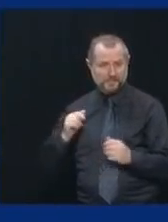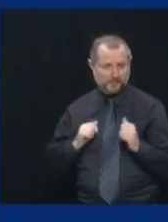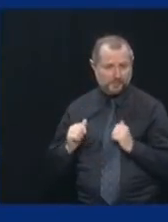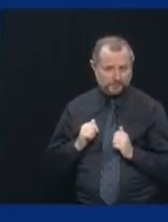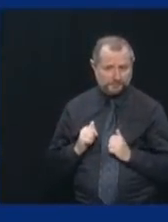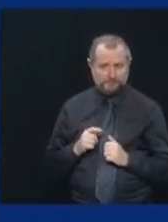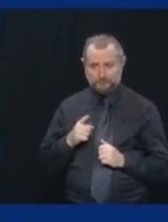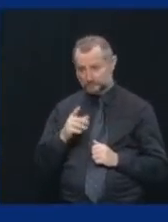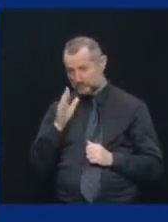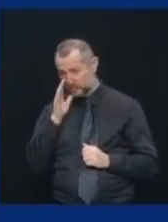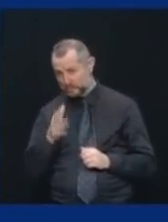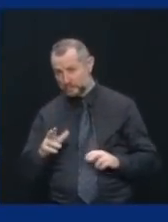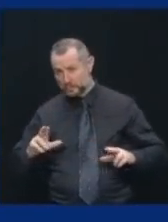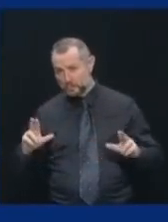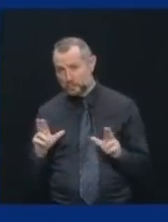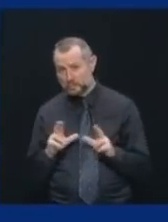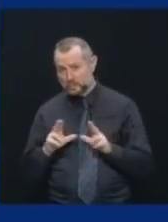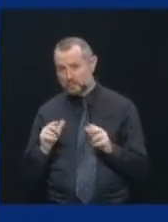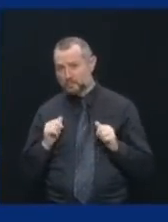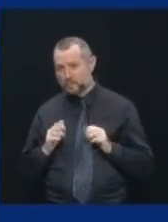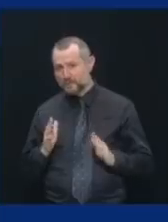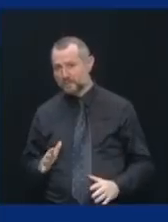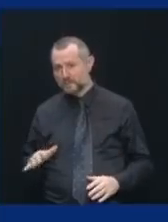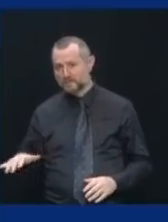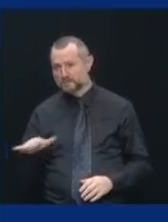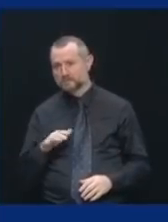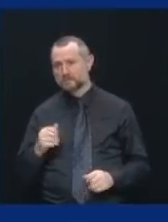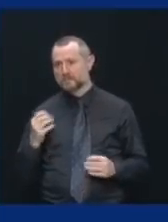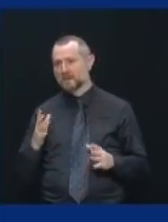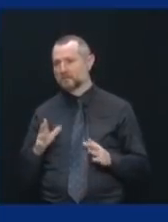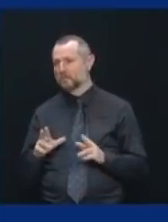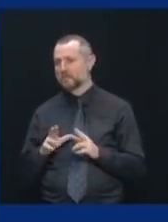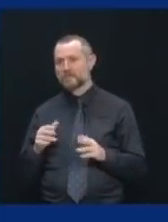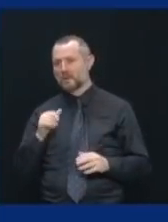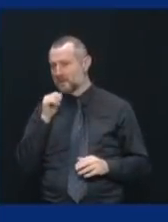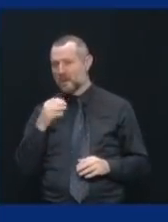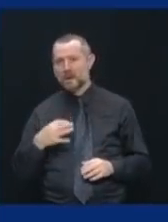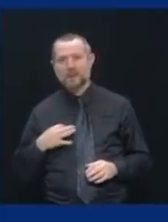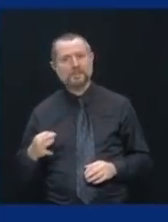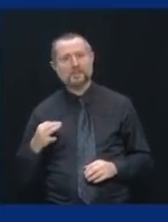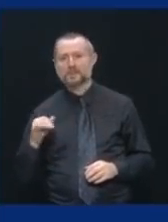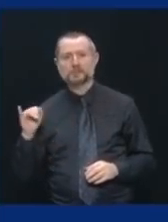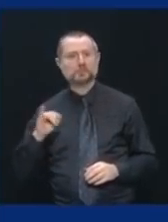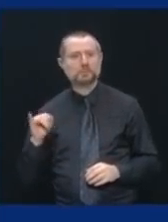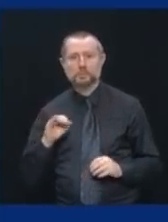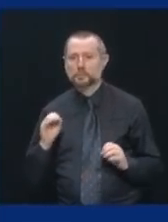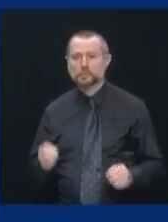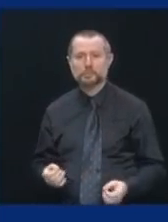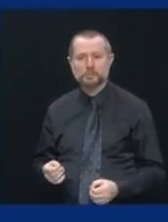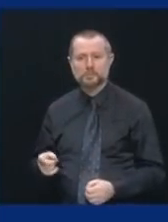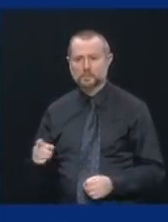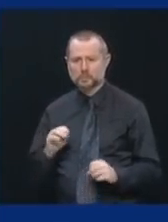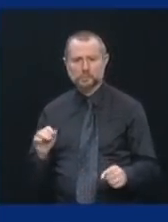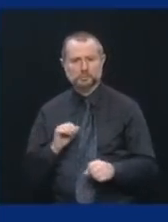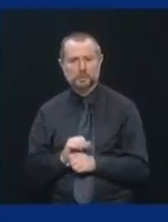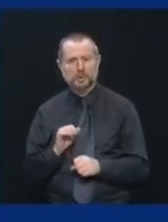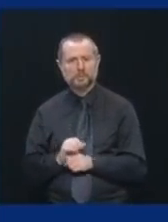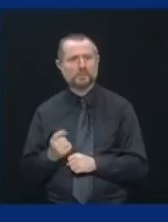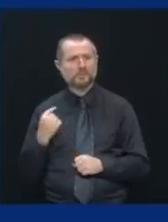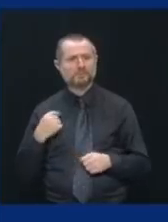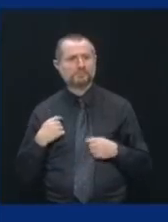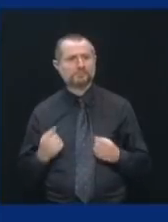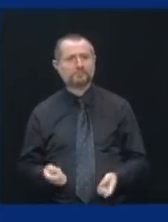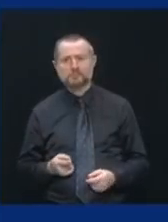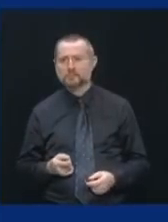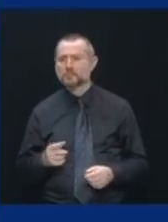union performances? As you know, many union performers now no longer qualify for their usual health insurance because they barely worked in 2020, and unions